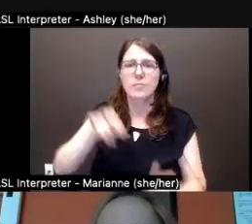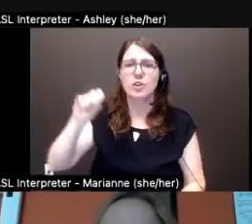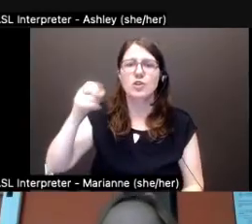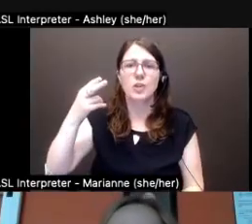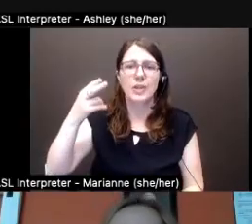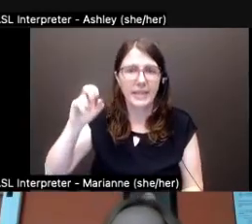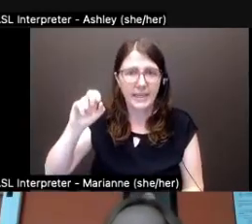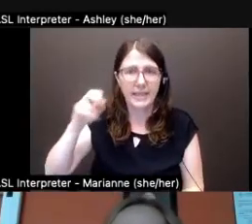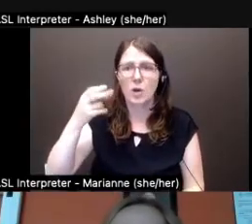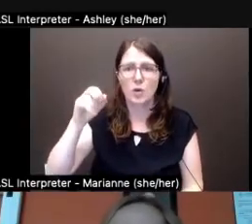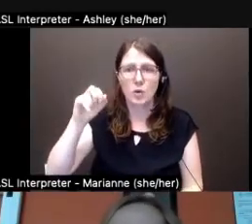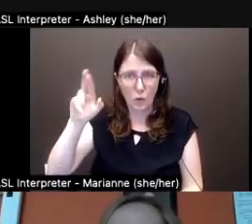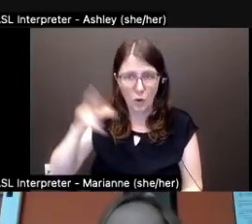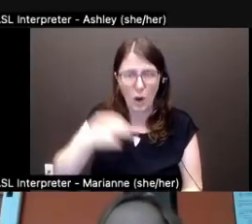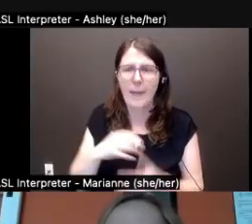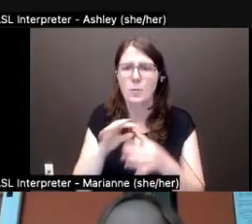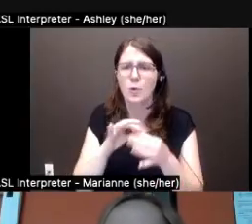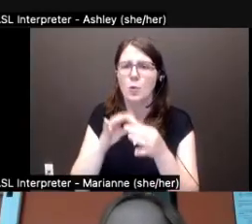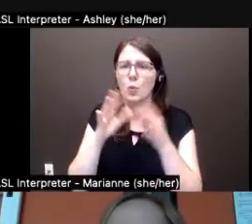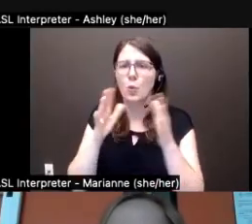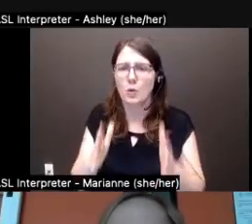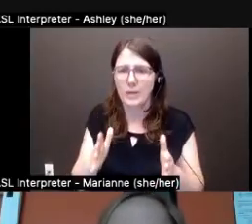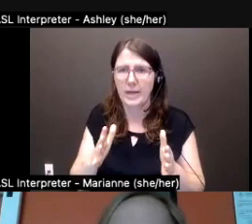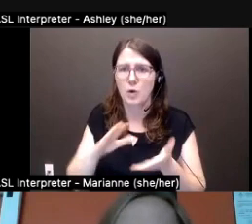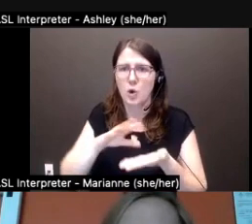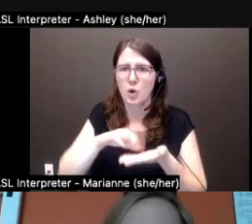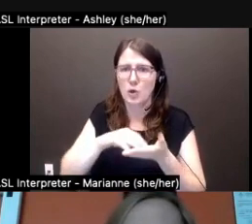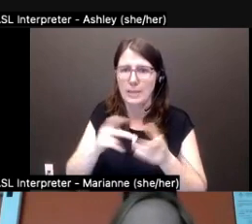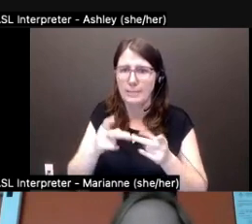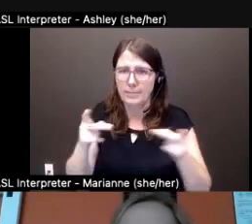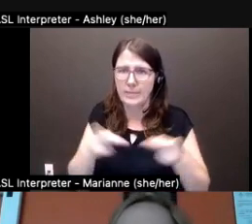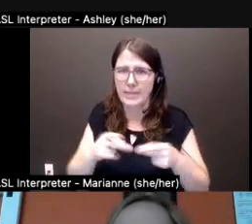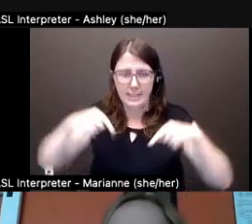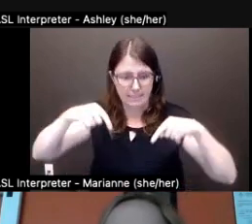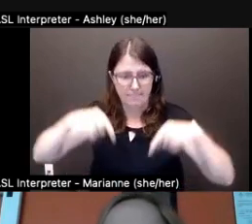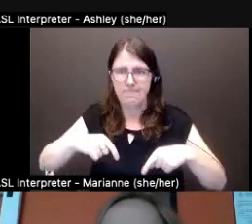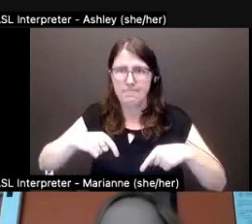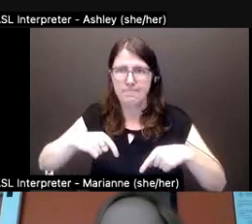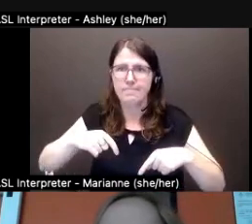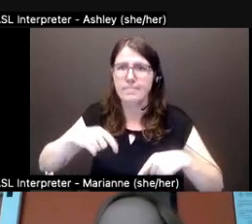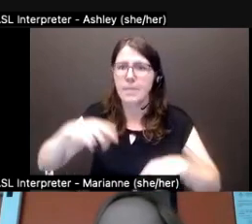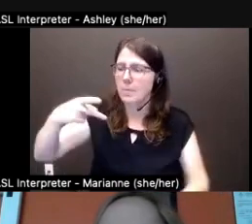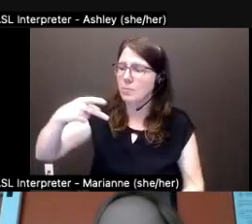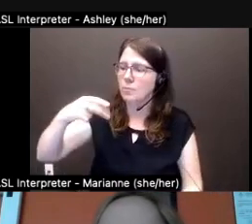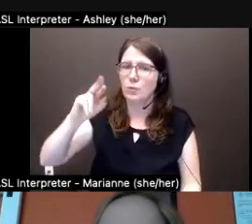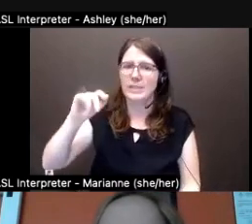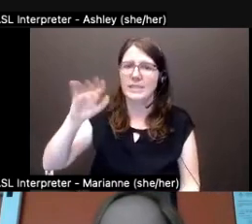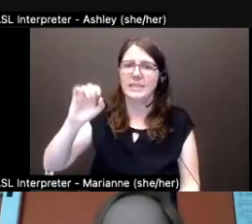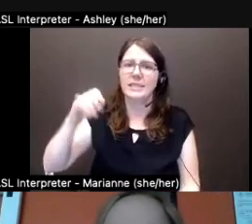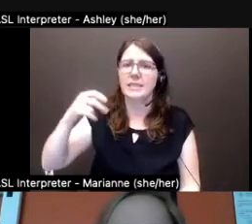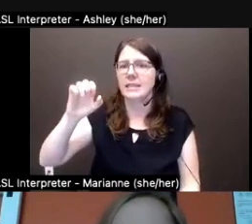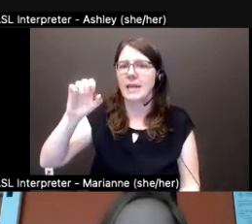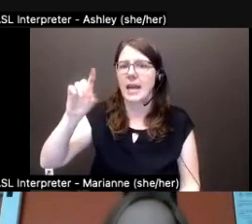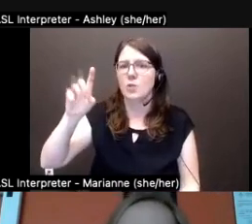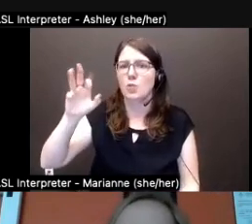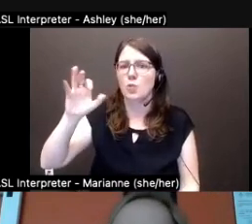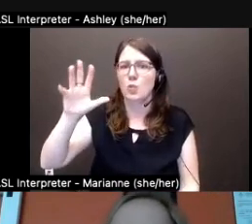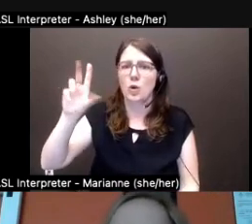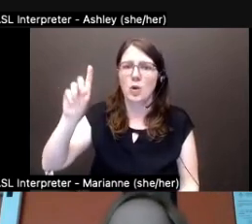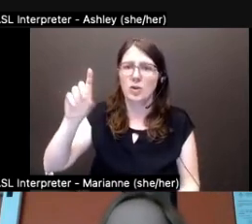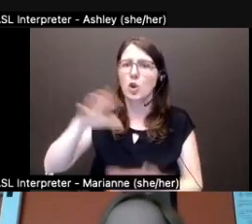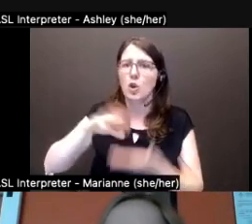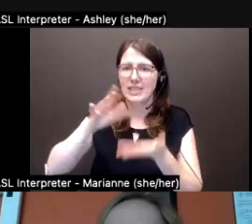Skills program at Prince Edward Learning Center. We're located in Picton in Prince Edward County. We're